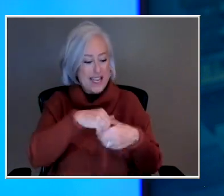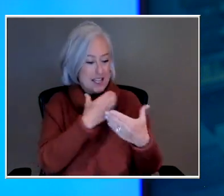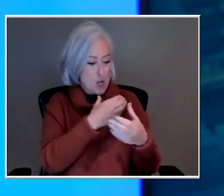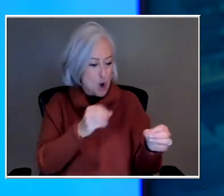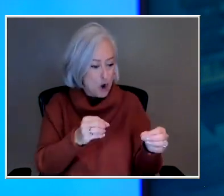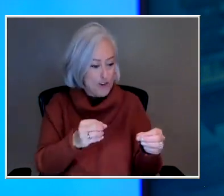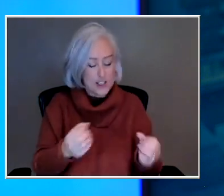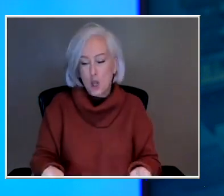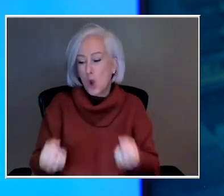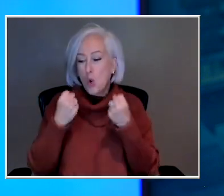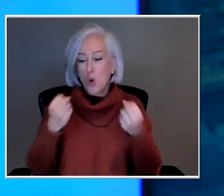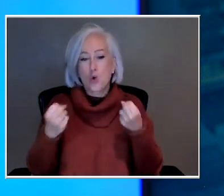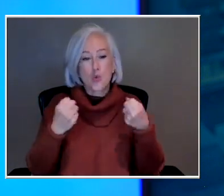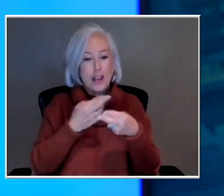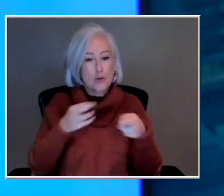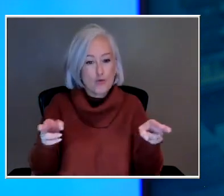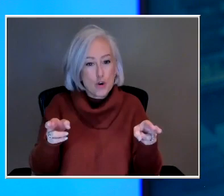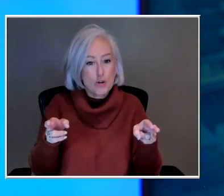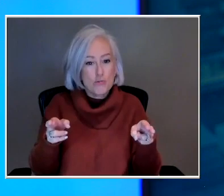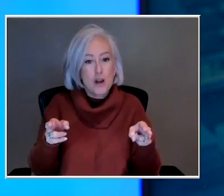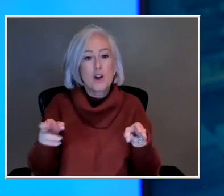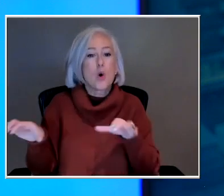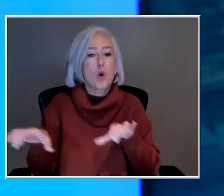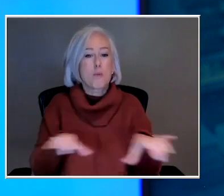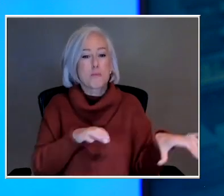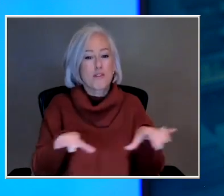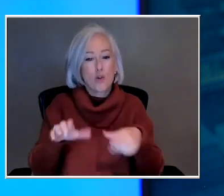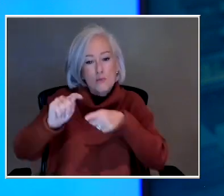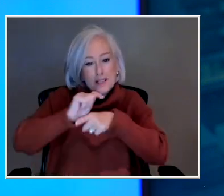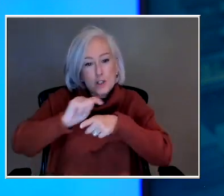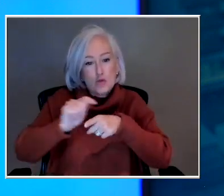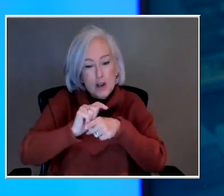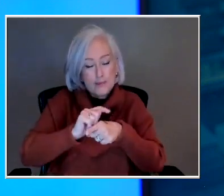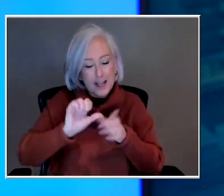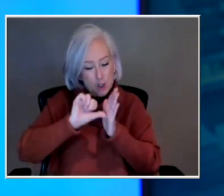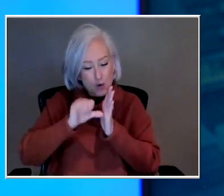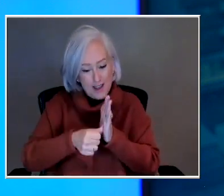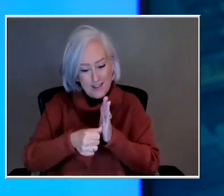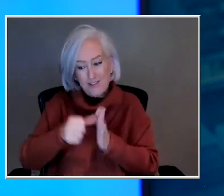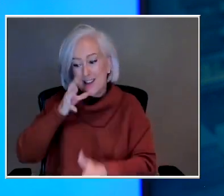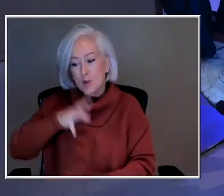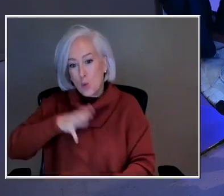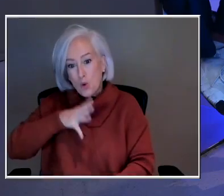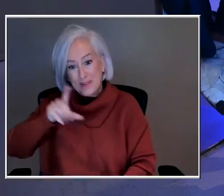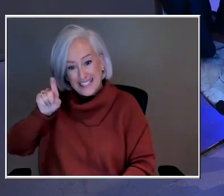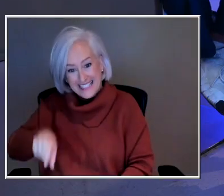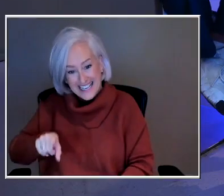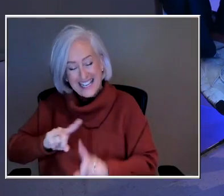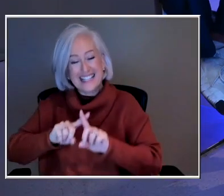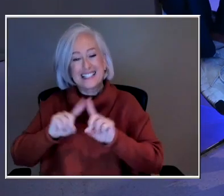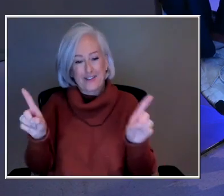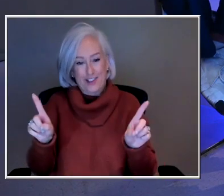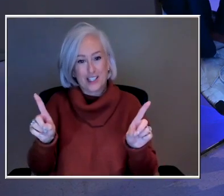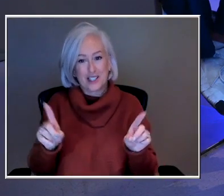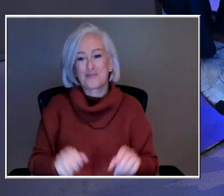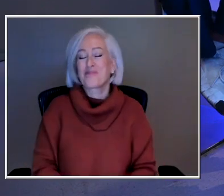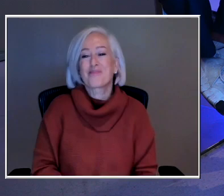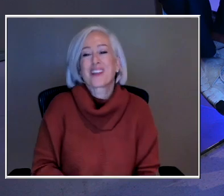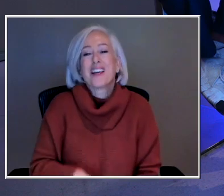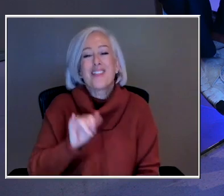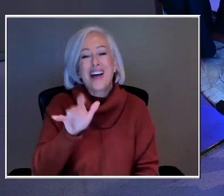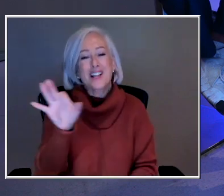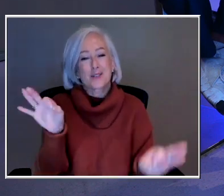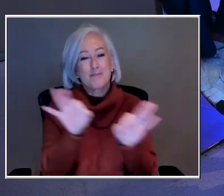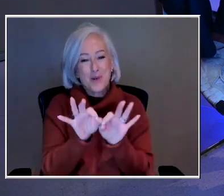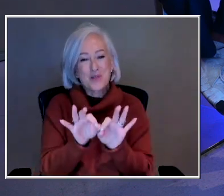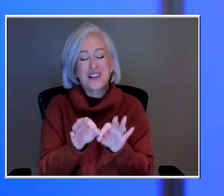room or performance training, just highlighting that our needs are different, I think is key. Thank you for all. Thank you for all both of you do for us. Thanks